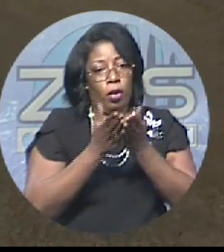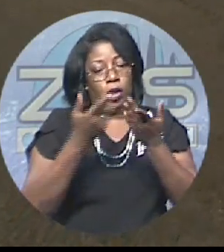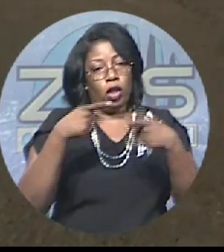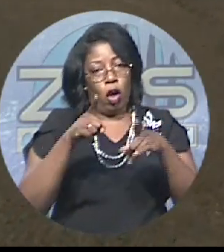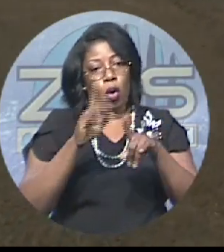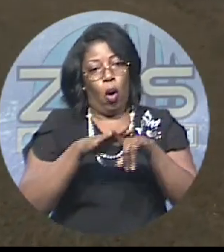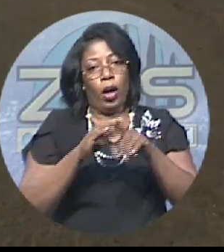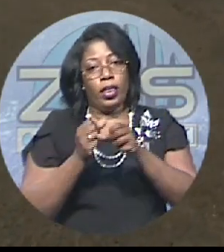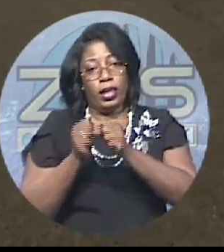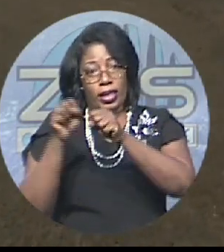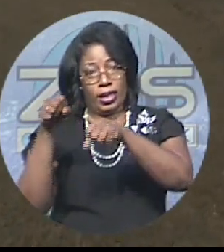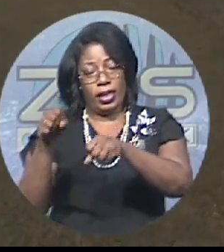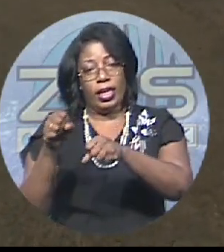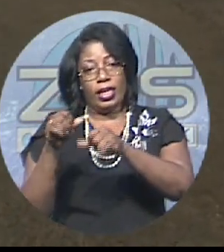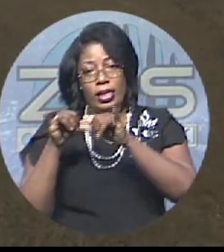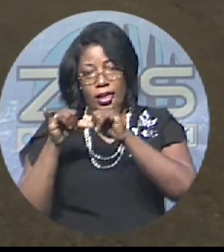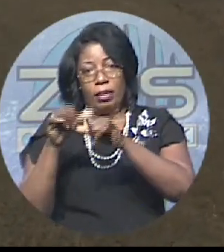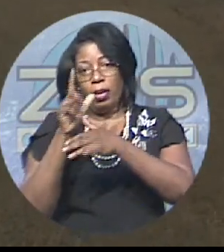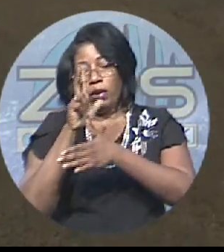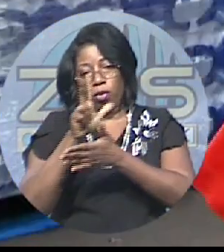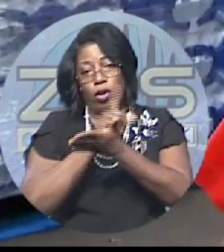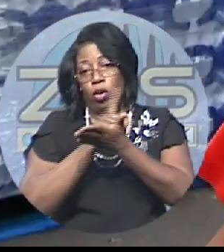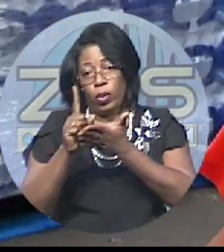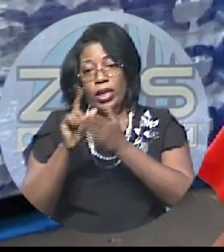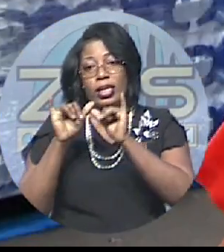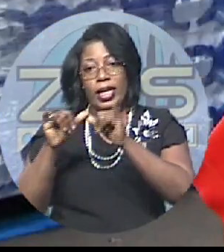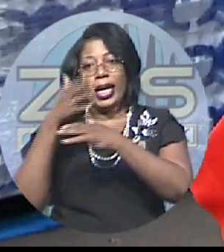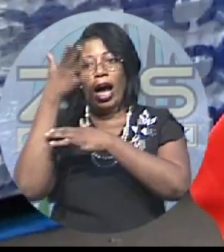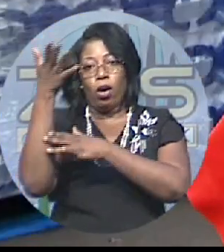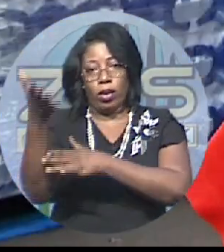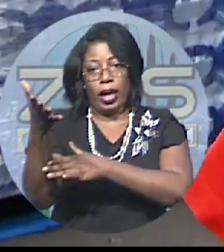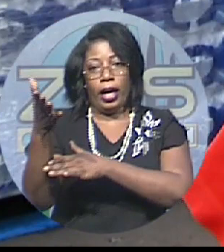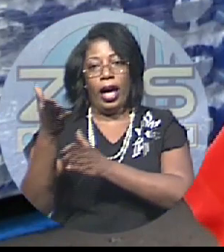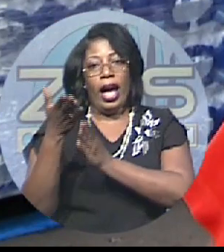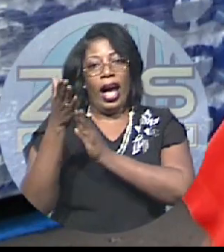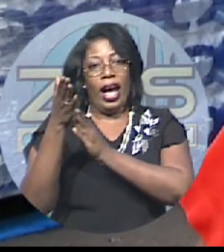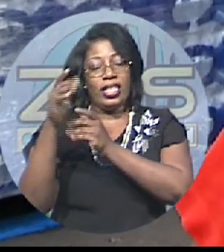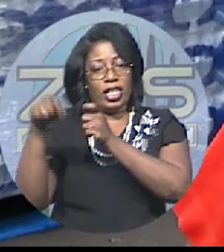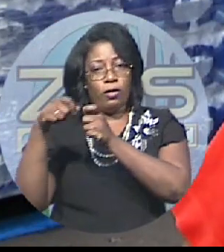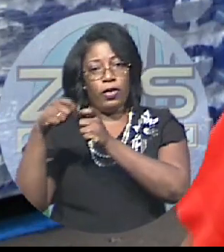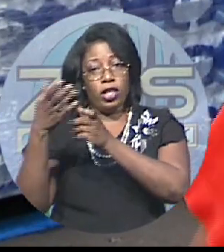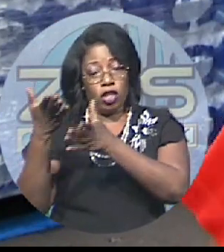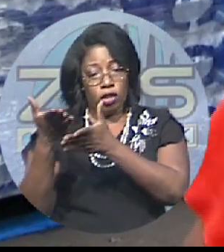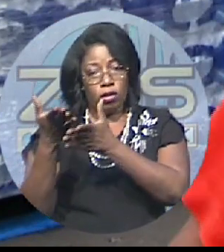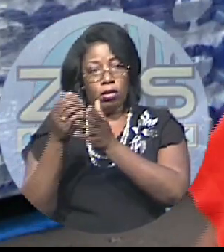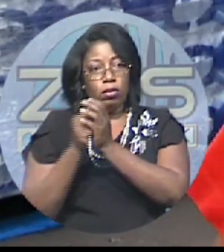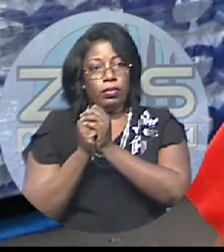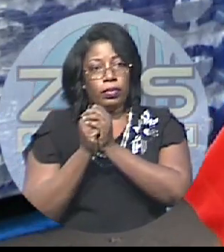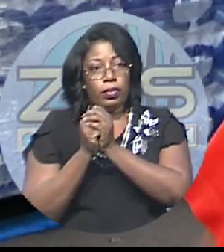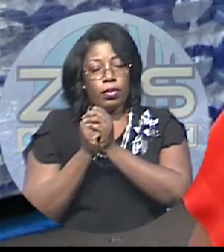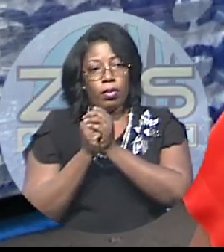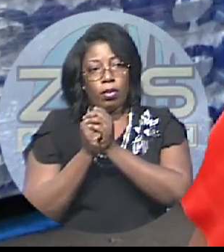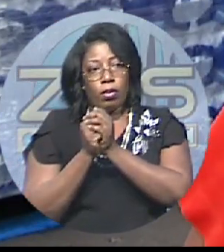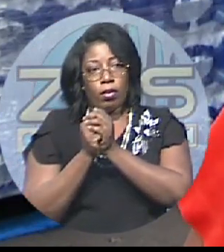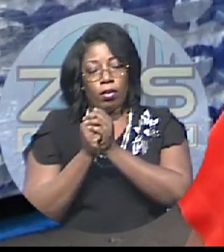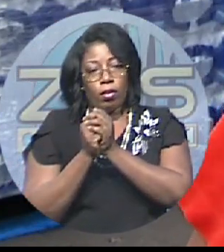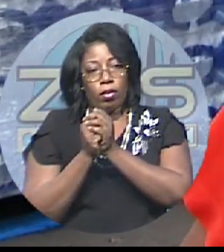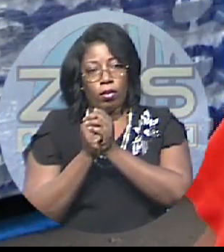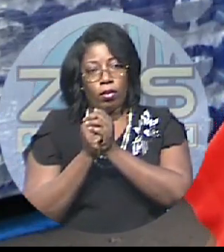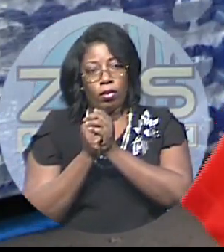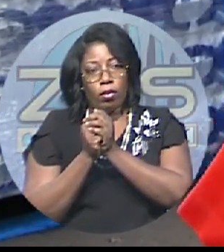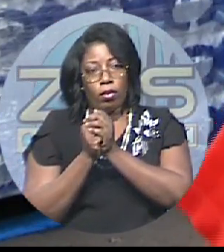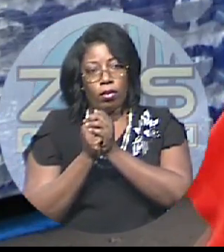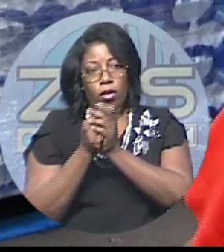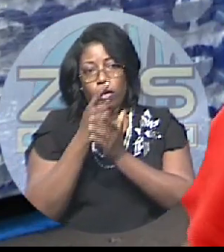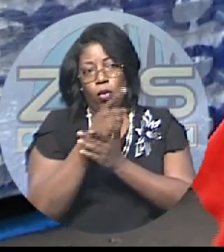spending 2 weeks on the boat, and no boats, even the fish houses. Some of the fish houses that buy the crawfish from the boats, one